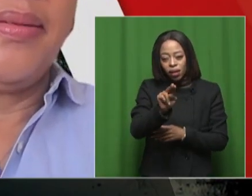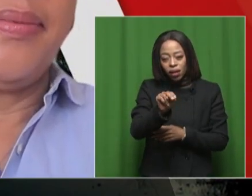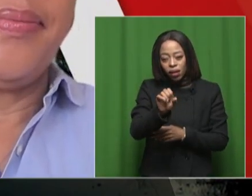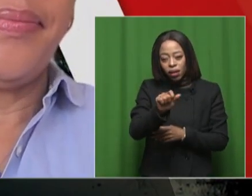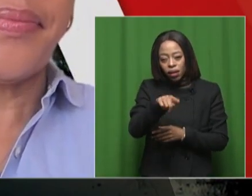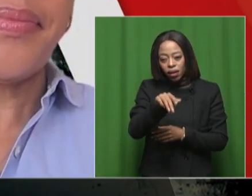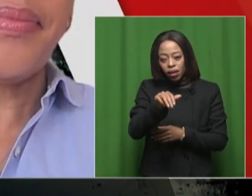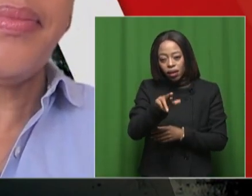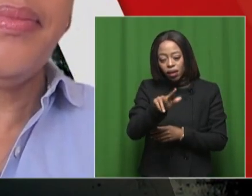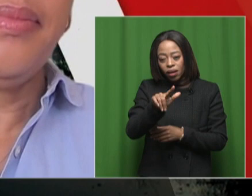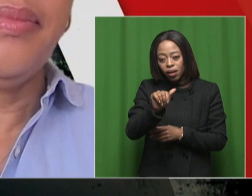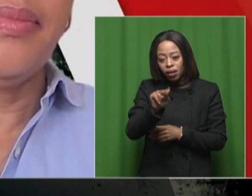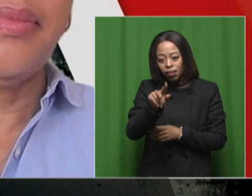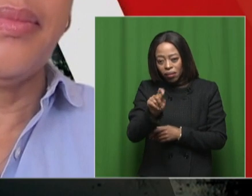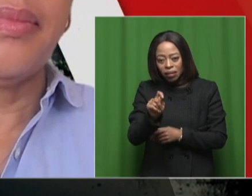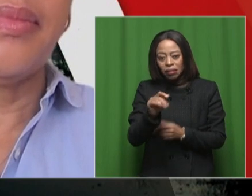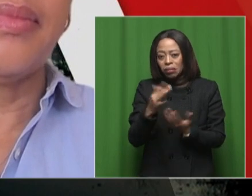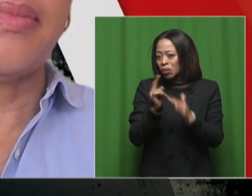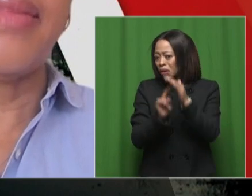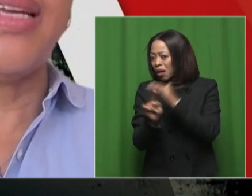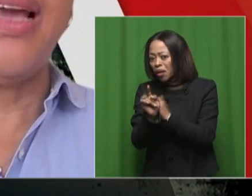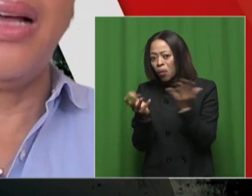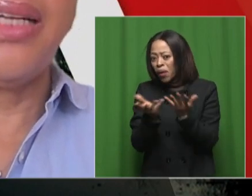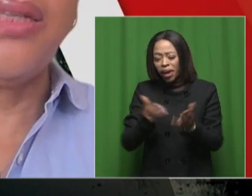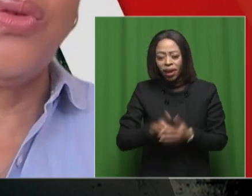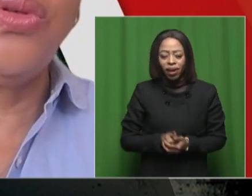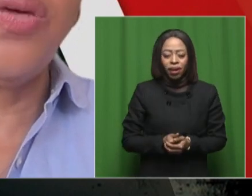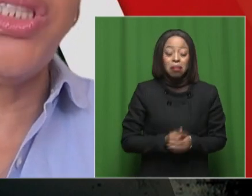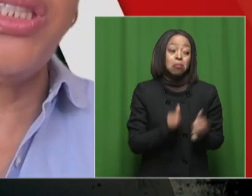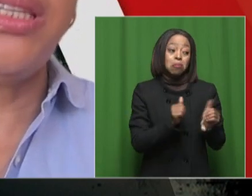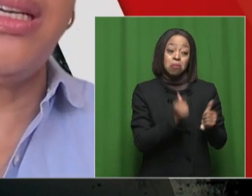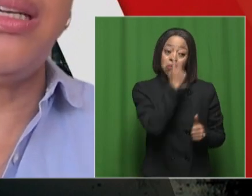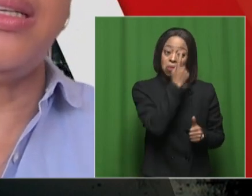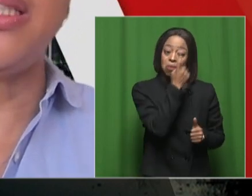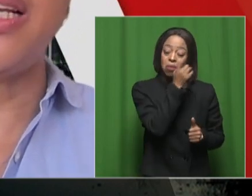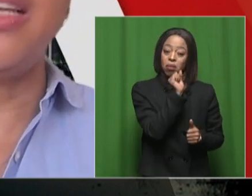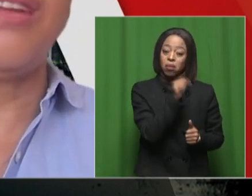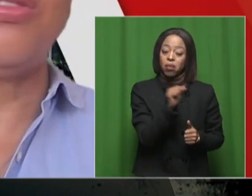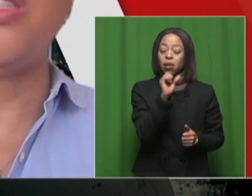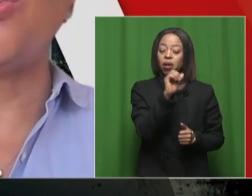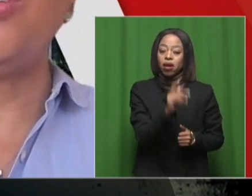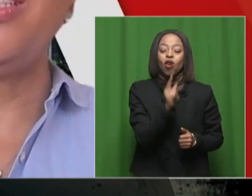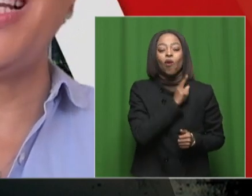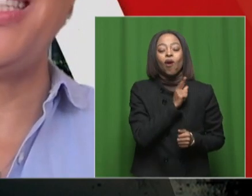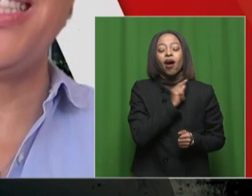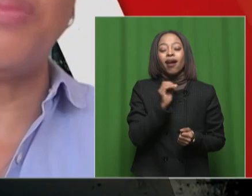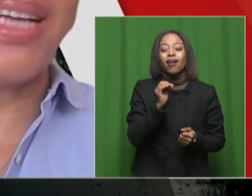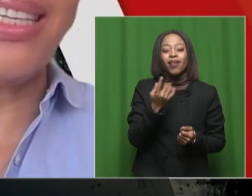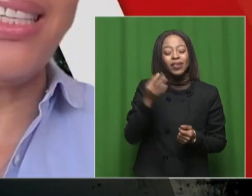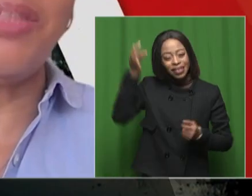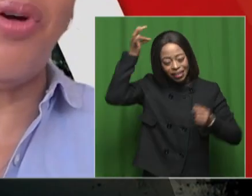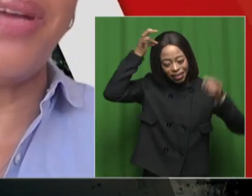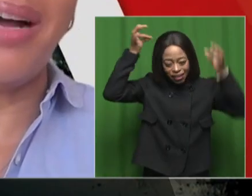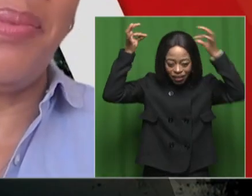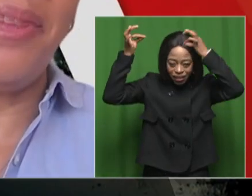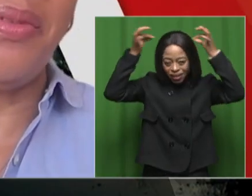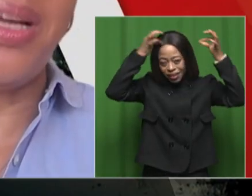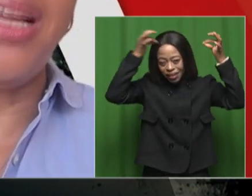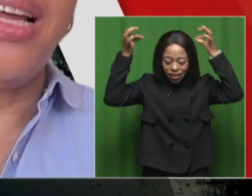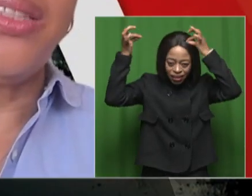that they may try to visit? Yeah, that's a good question, Sakina, because there's all these hair transplant clinics popping